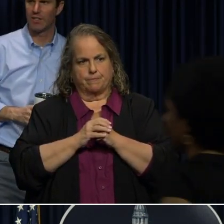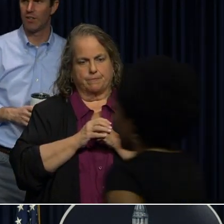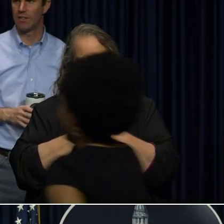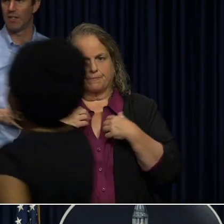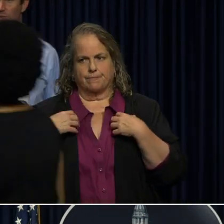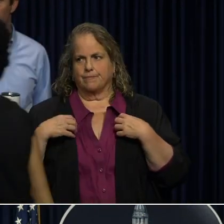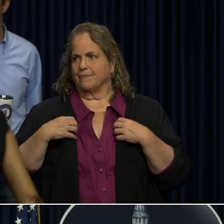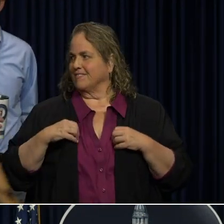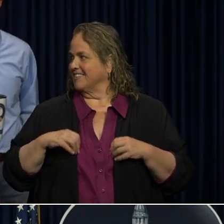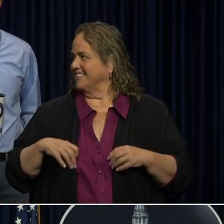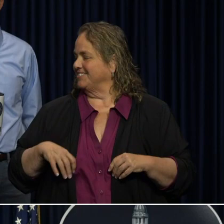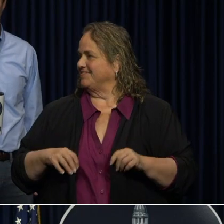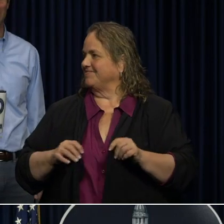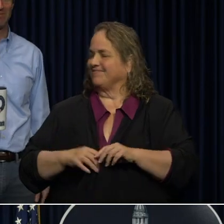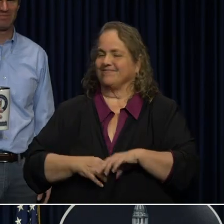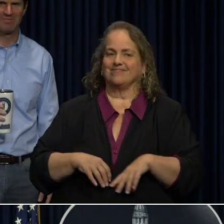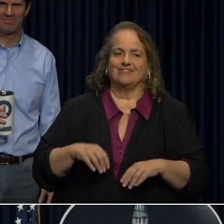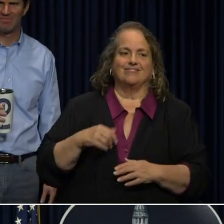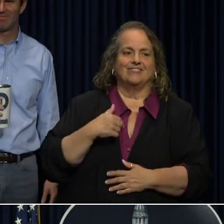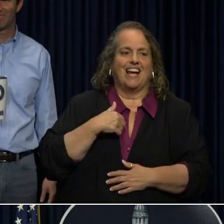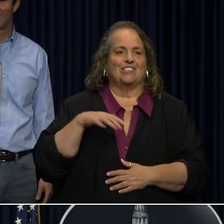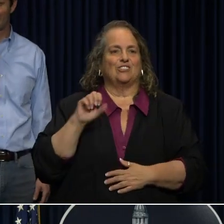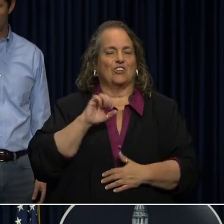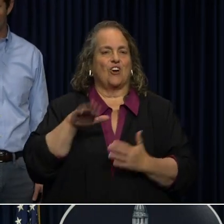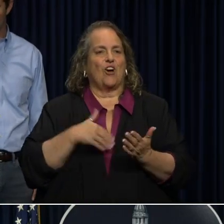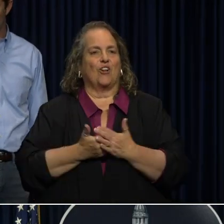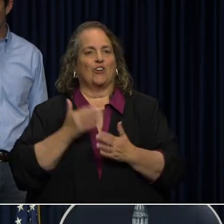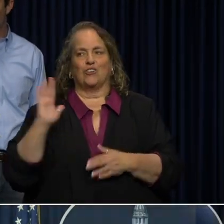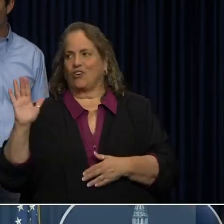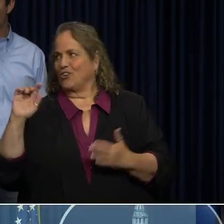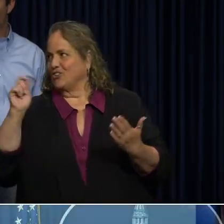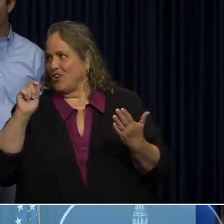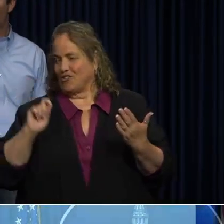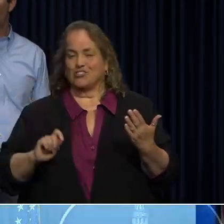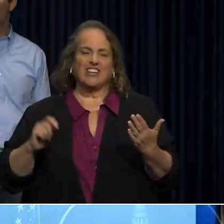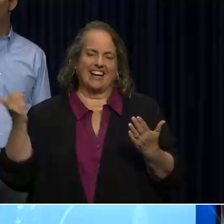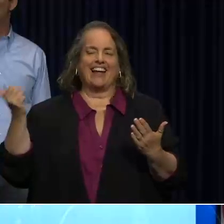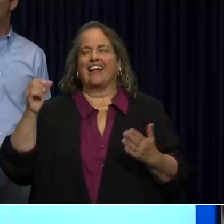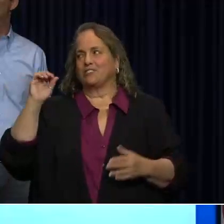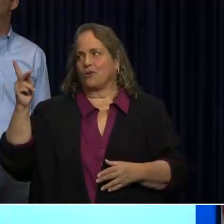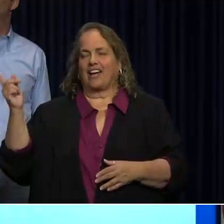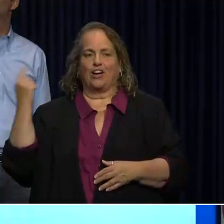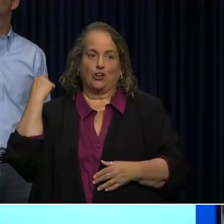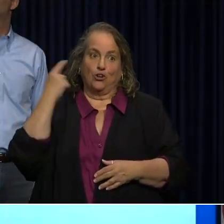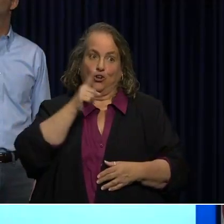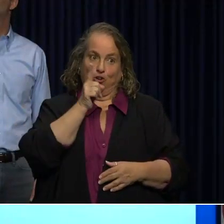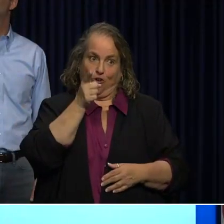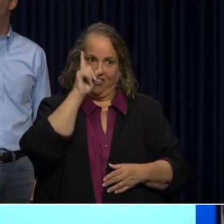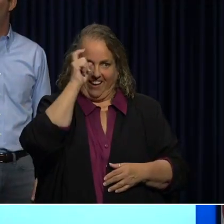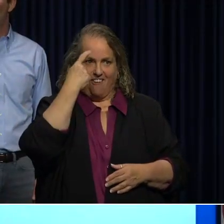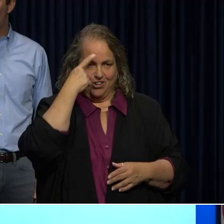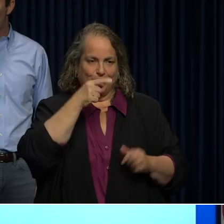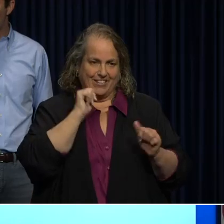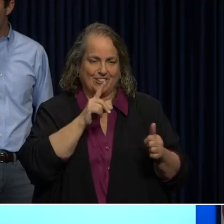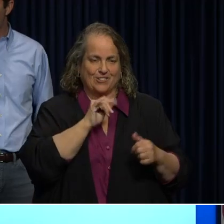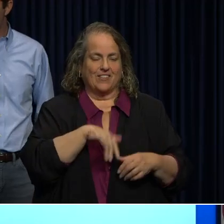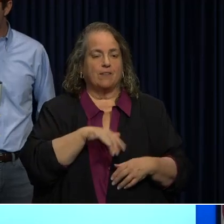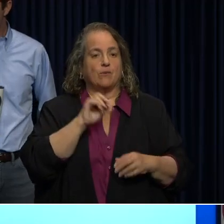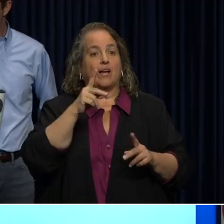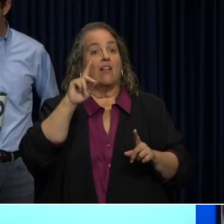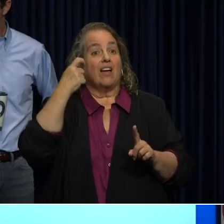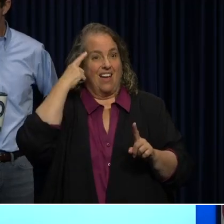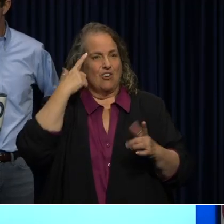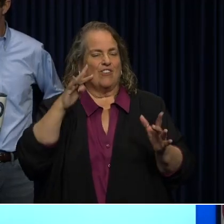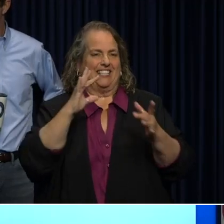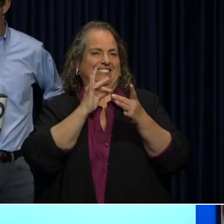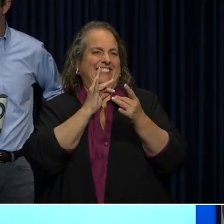And I took all your notes. You did. It's okay, you can do that because you're the governor. So the governor got some of the key